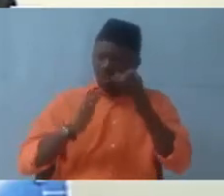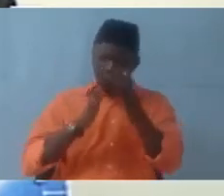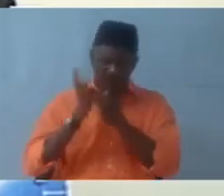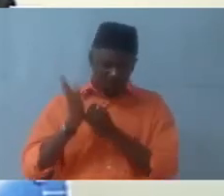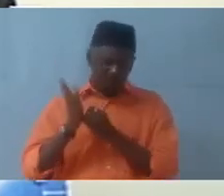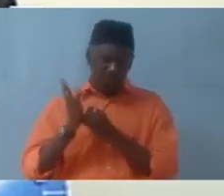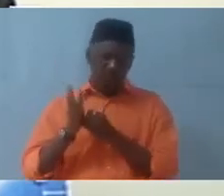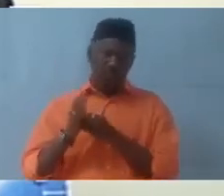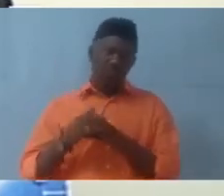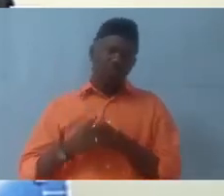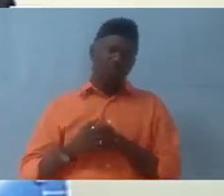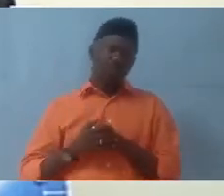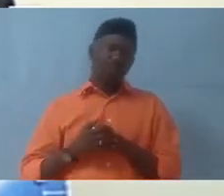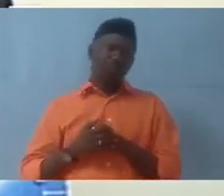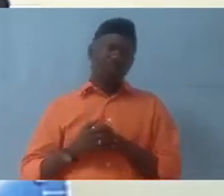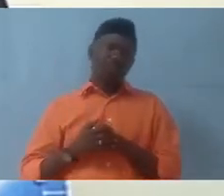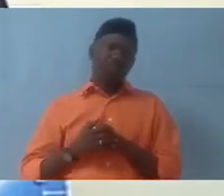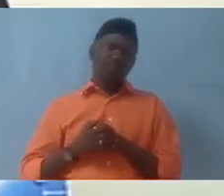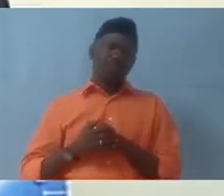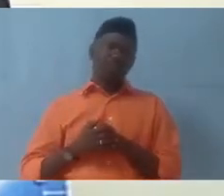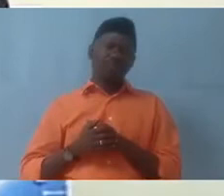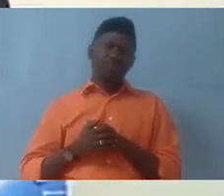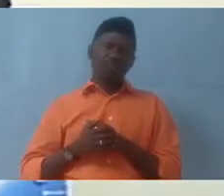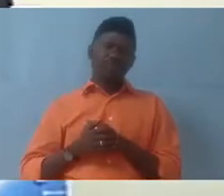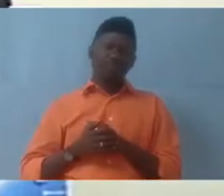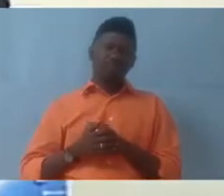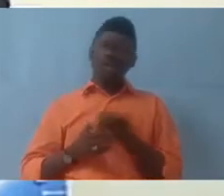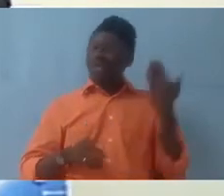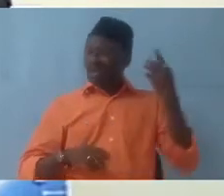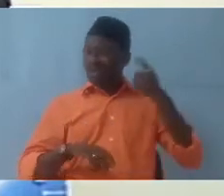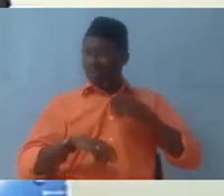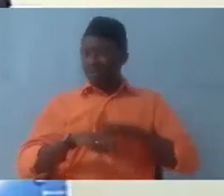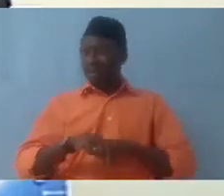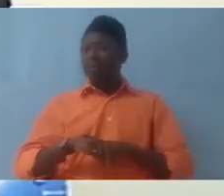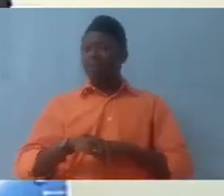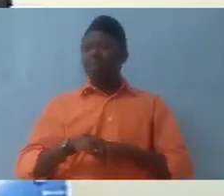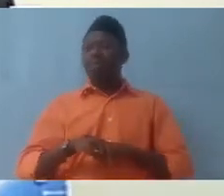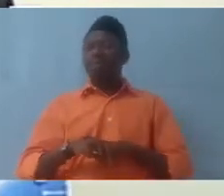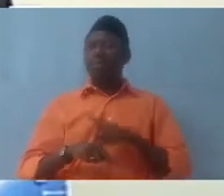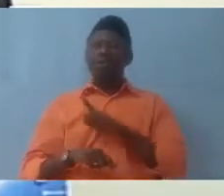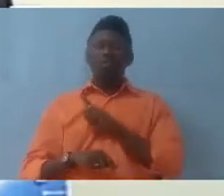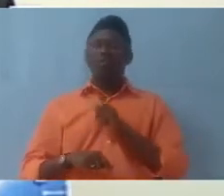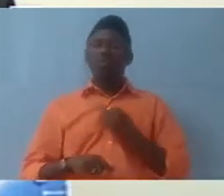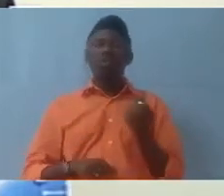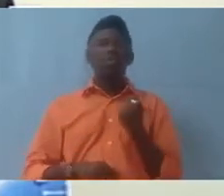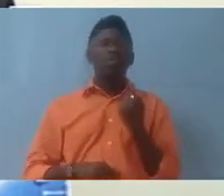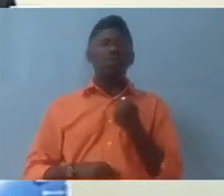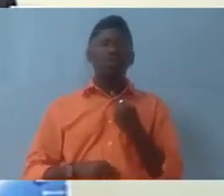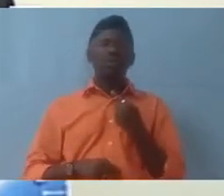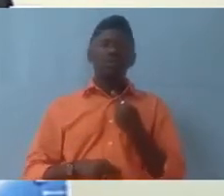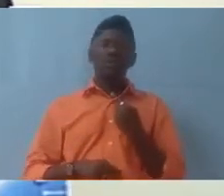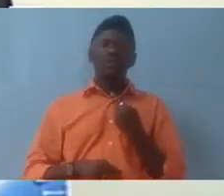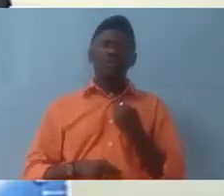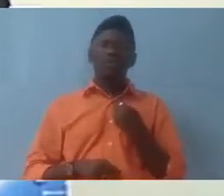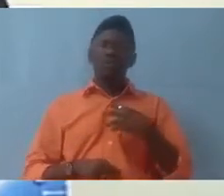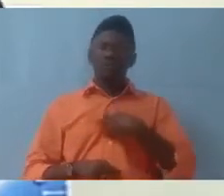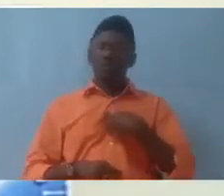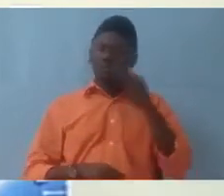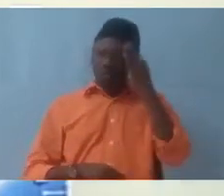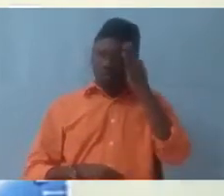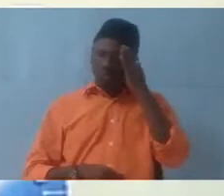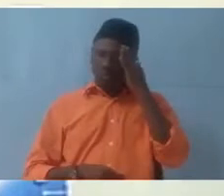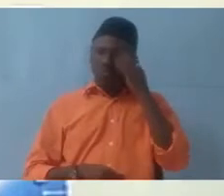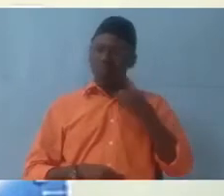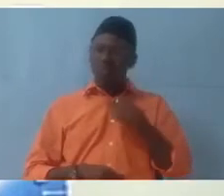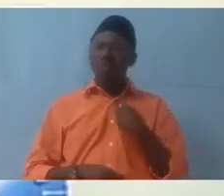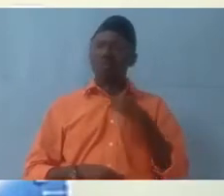nak ak ku munti don ko xamne ni mo amone aajo ci mbir mi. At the time we were only interested in the fact that the arrest was unlawful.